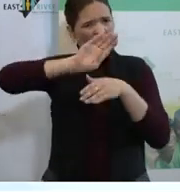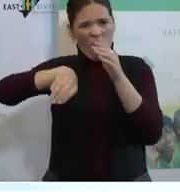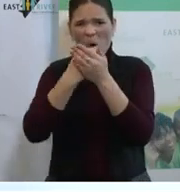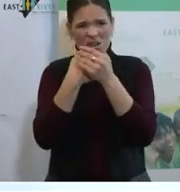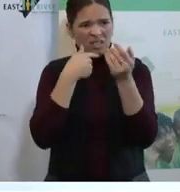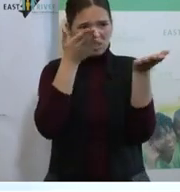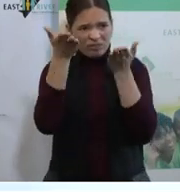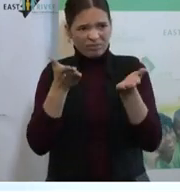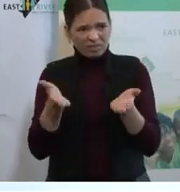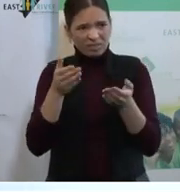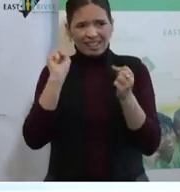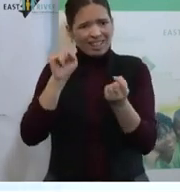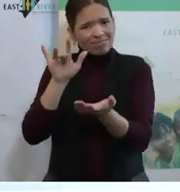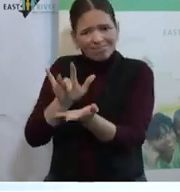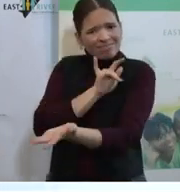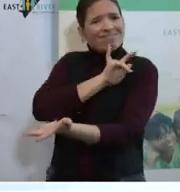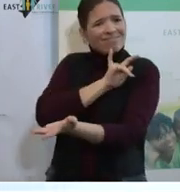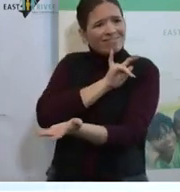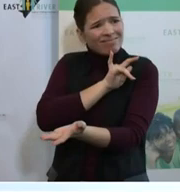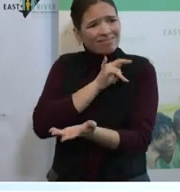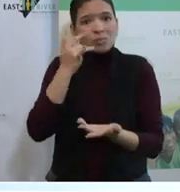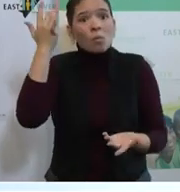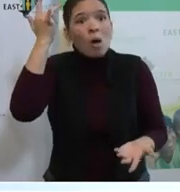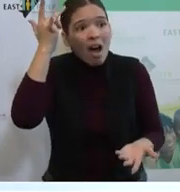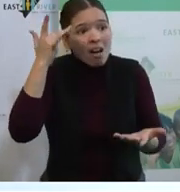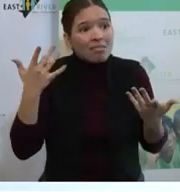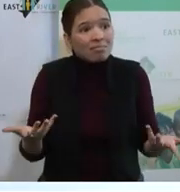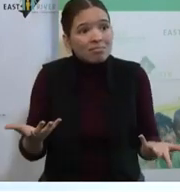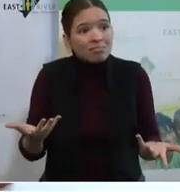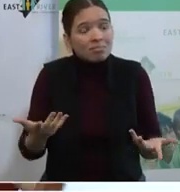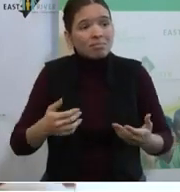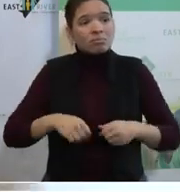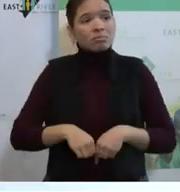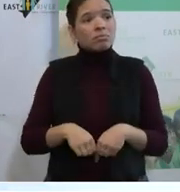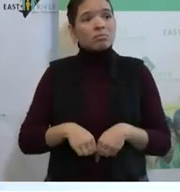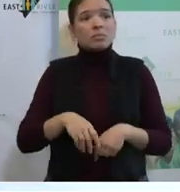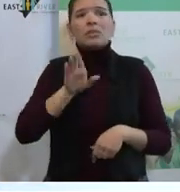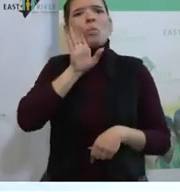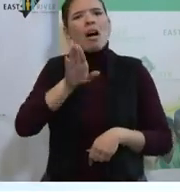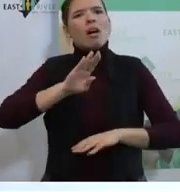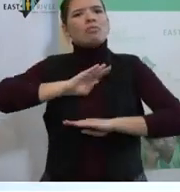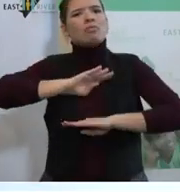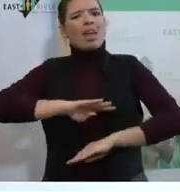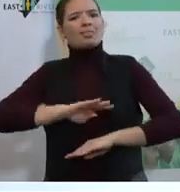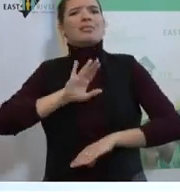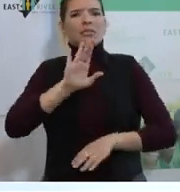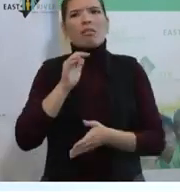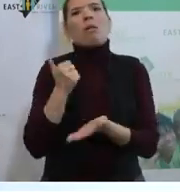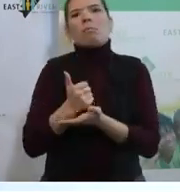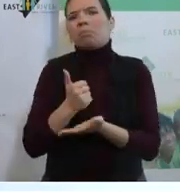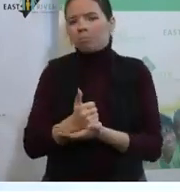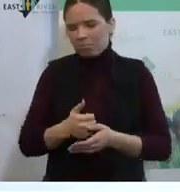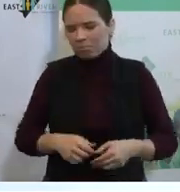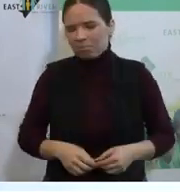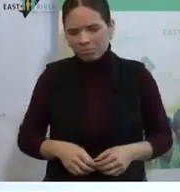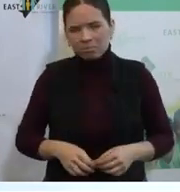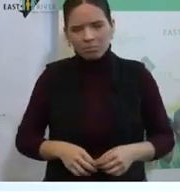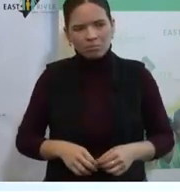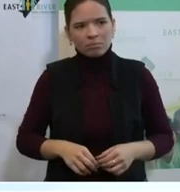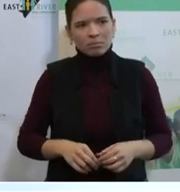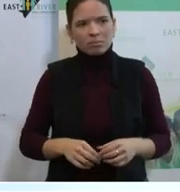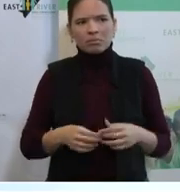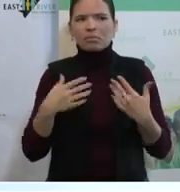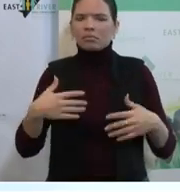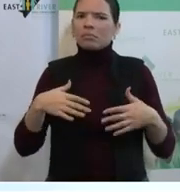that money to help in various ways, and it's been a tremendous help. I'm very grateful to